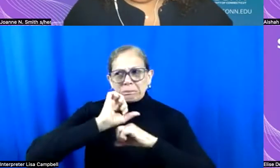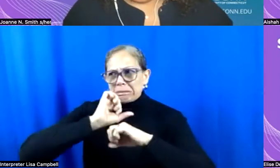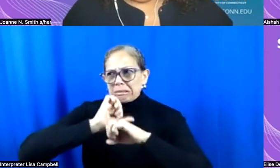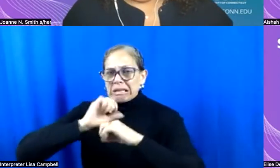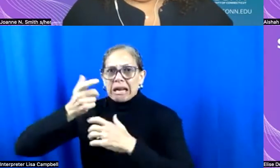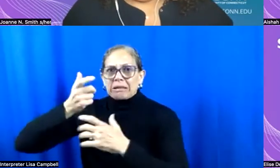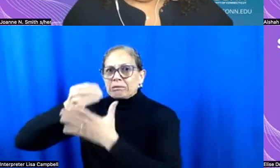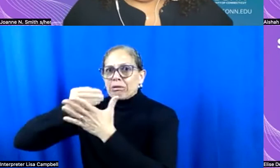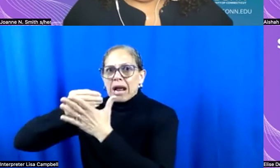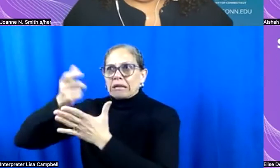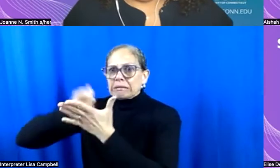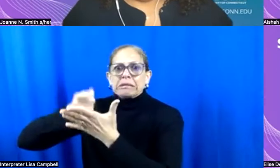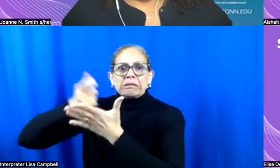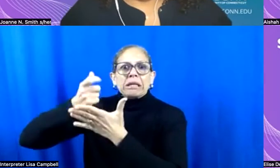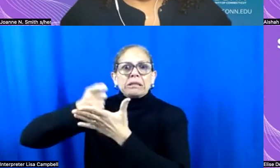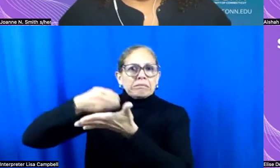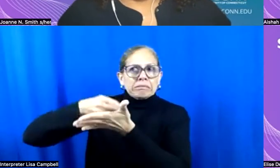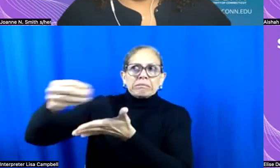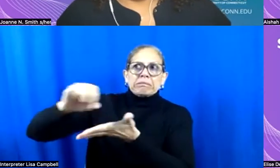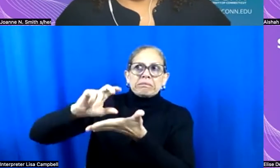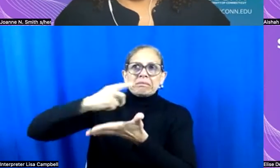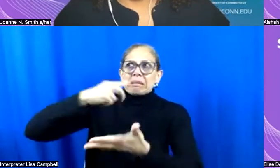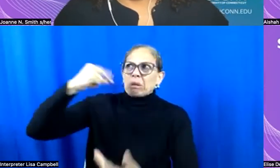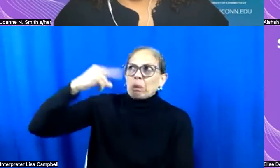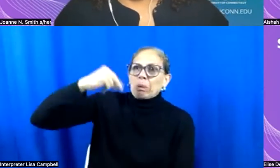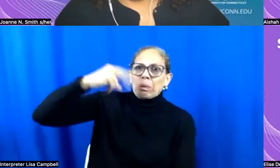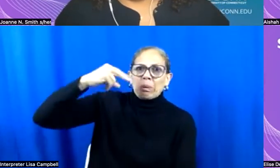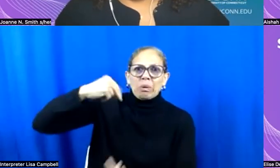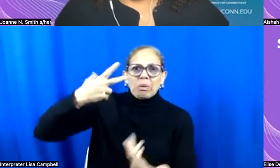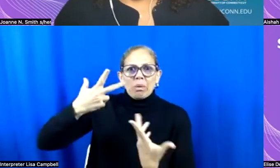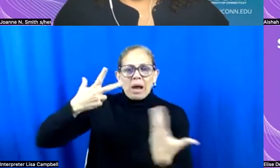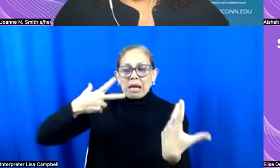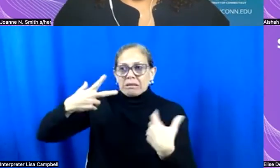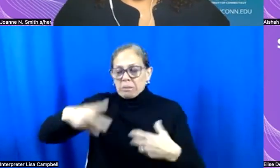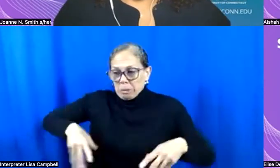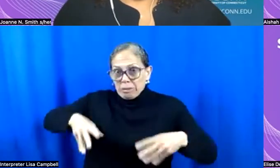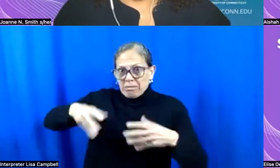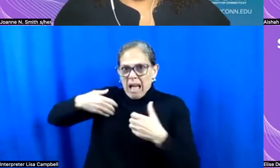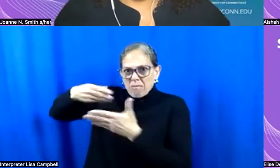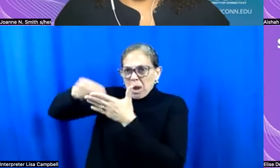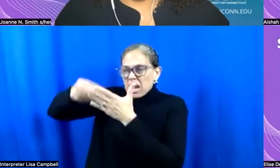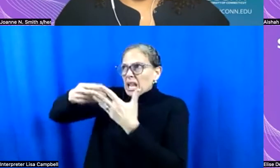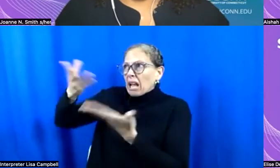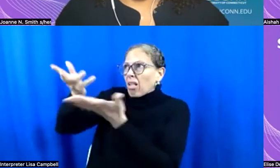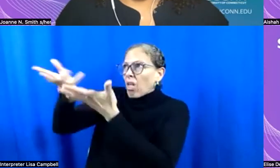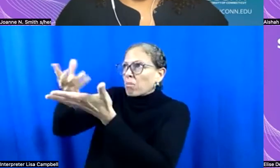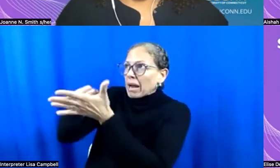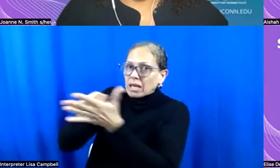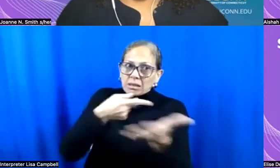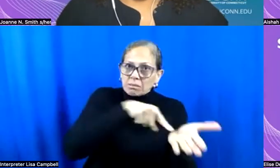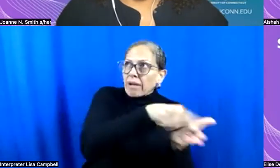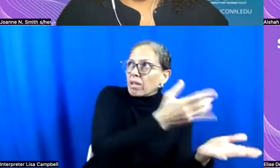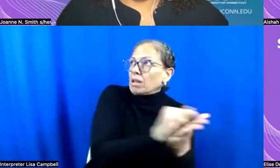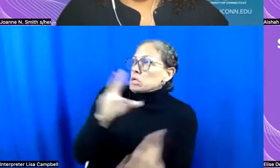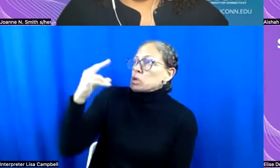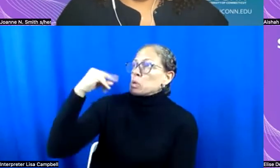grant foundations and funds saying no, and people with deep pockets saying no. And there were, and then there